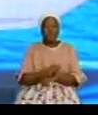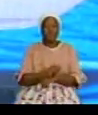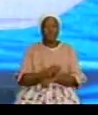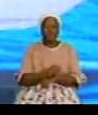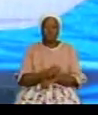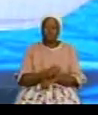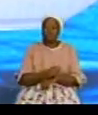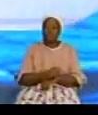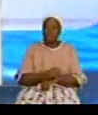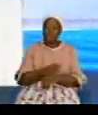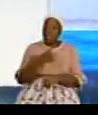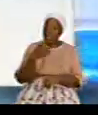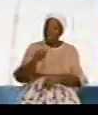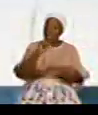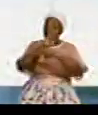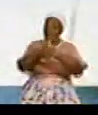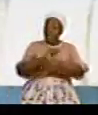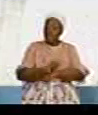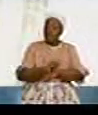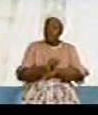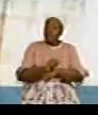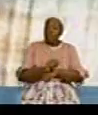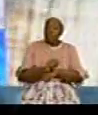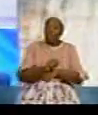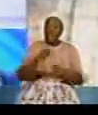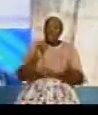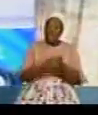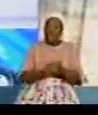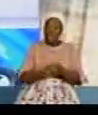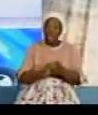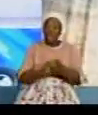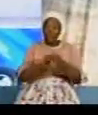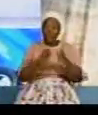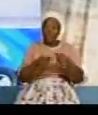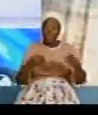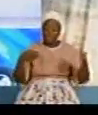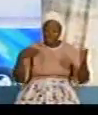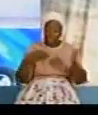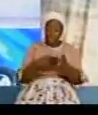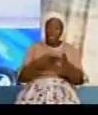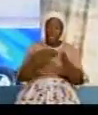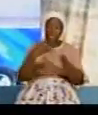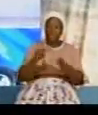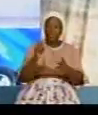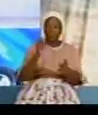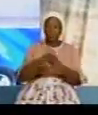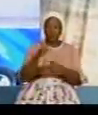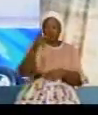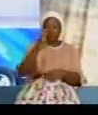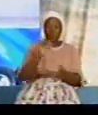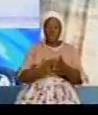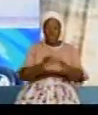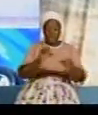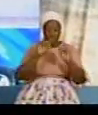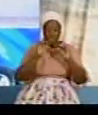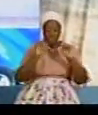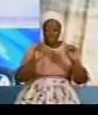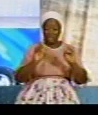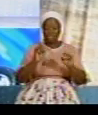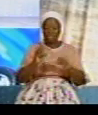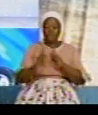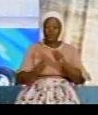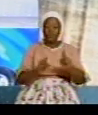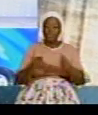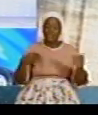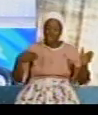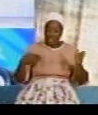The tradition that contradicts the word of God, that teaches people